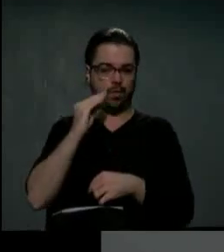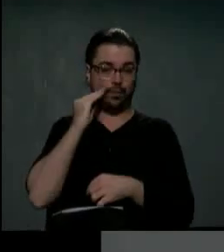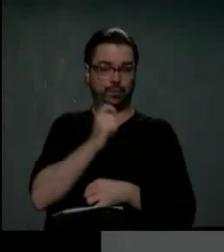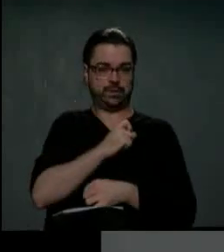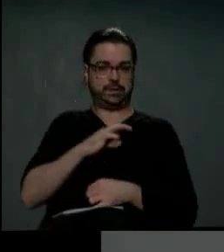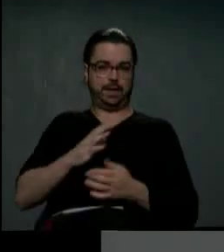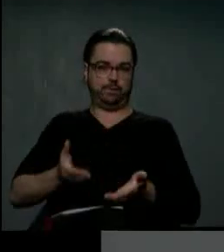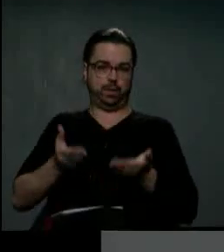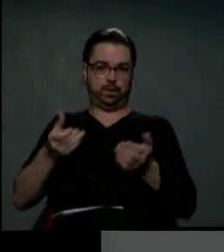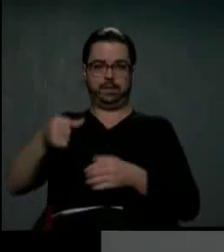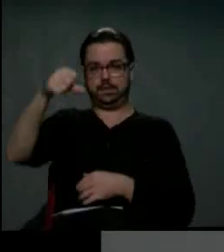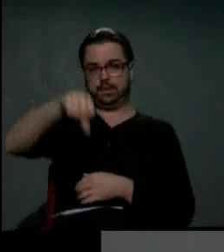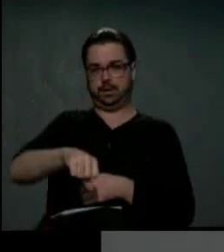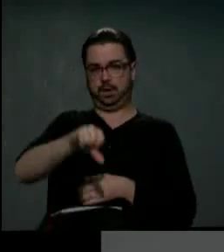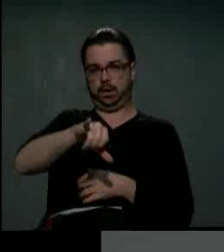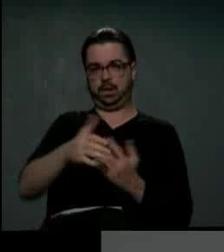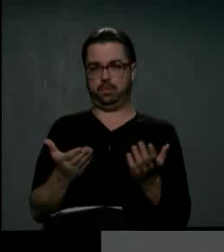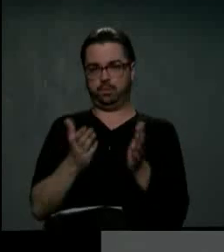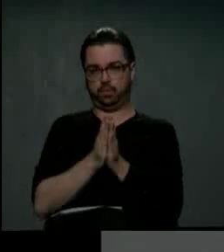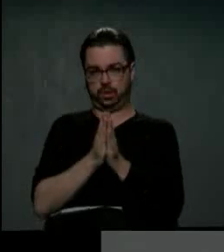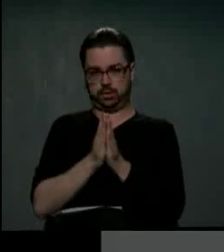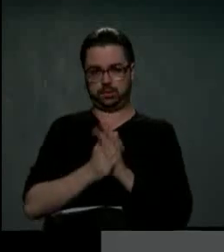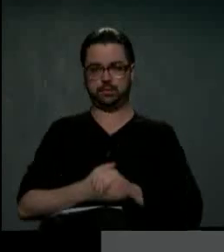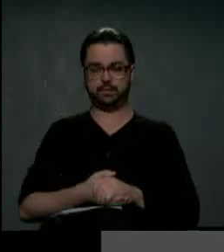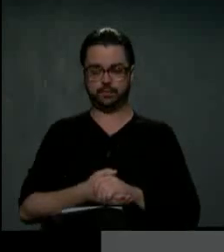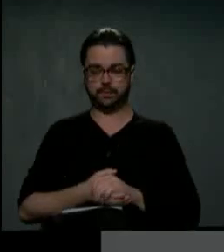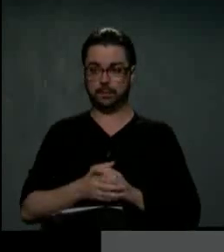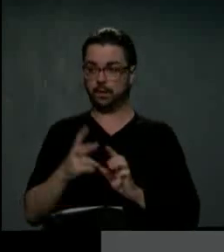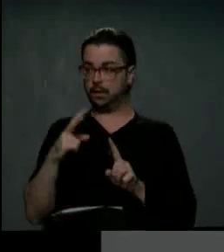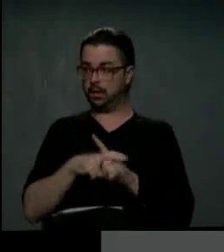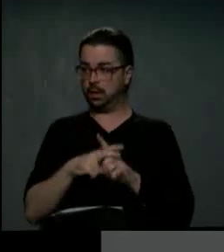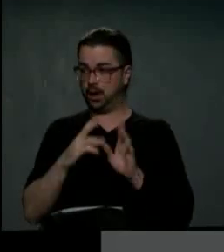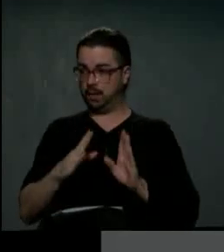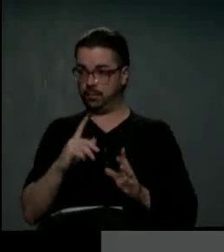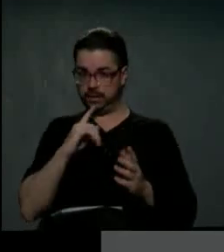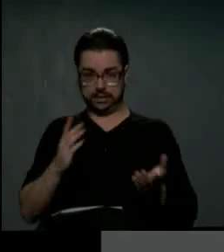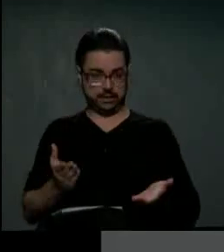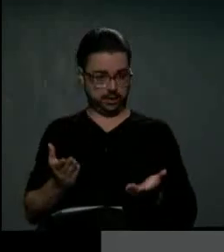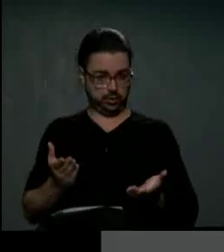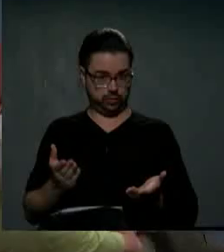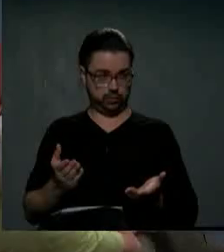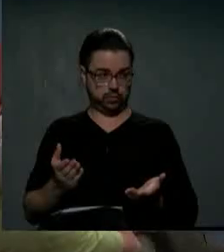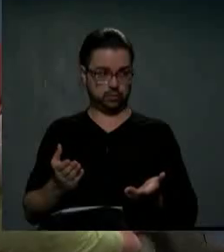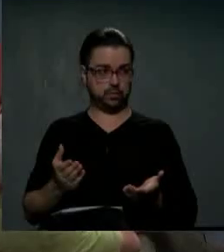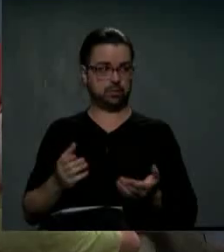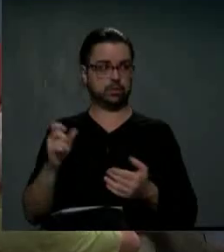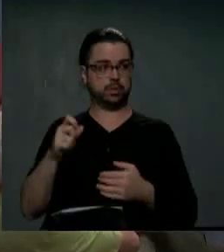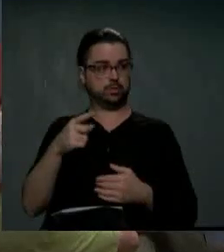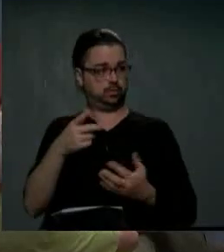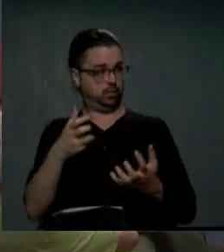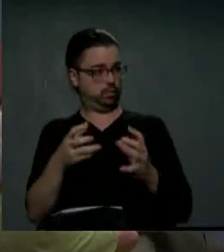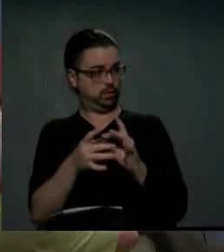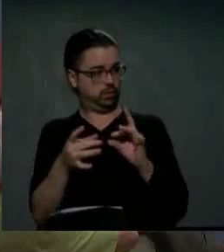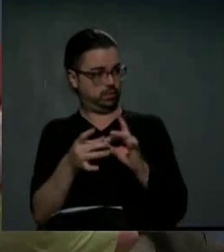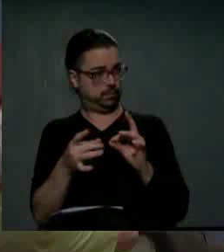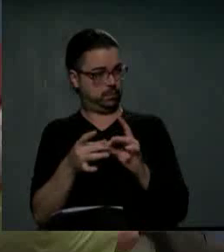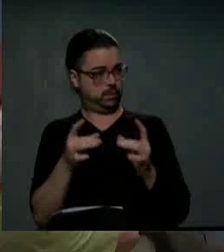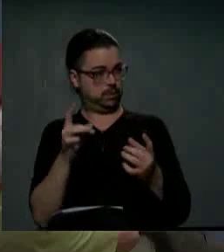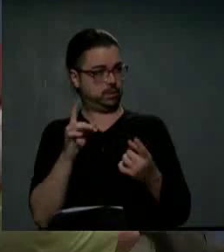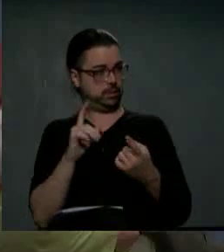request. Okay. Is the applicant here? Yes. Would you like to speak